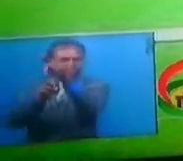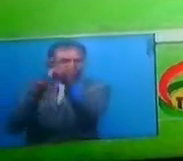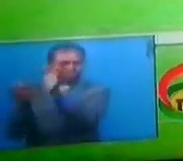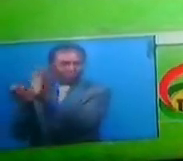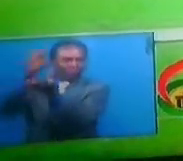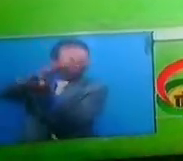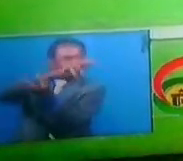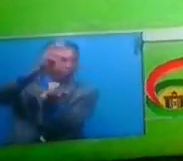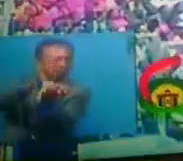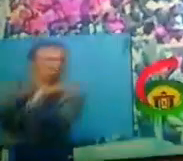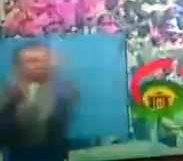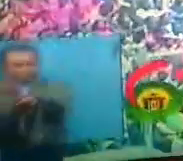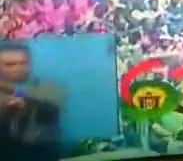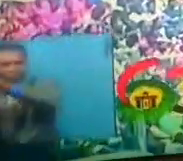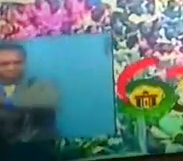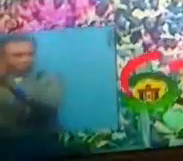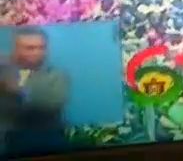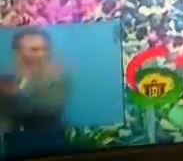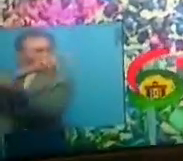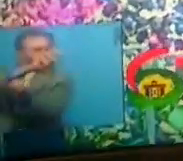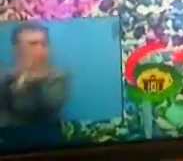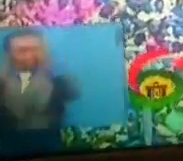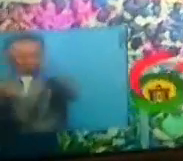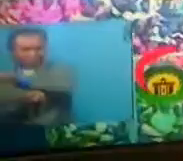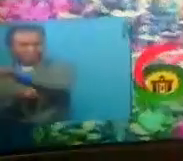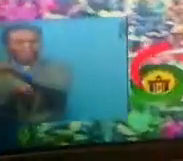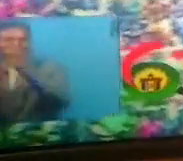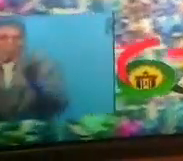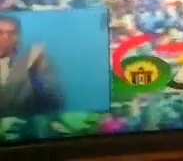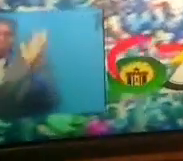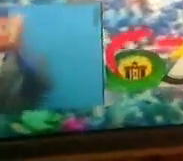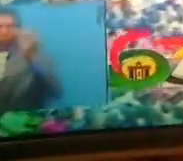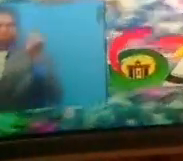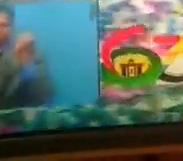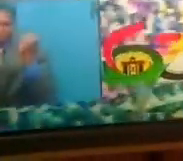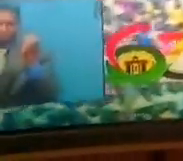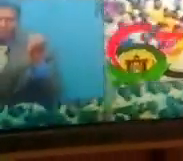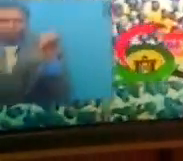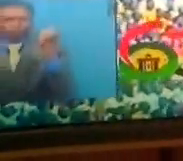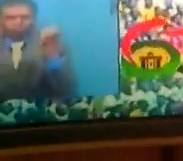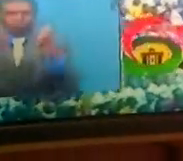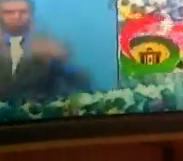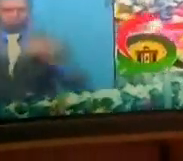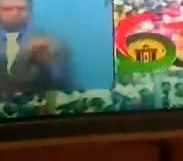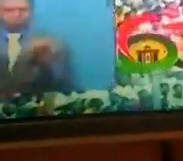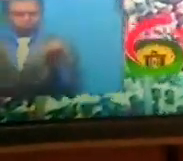level. Even though they are physical training instructors, they still needed to train.